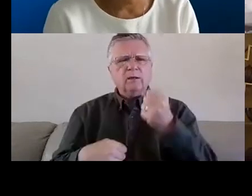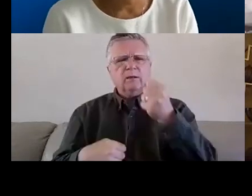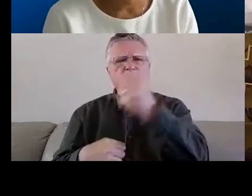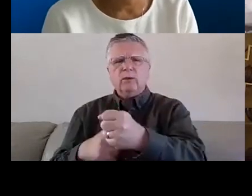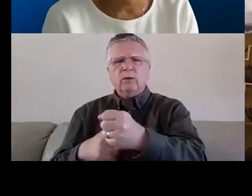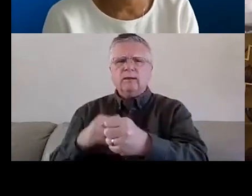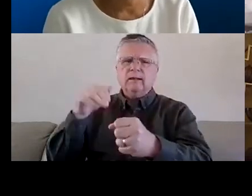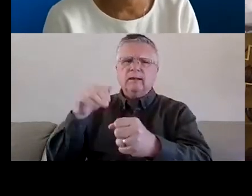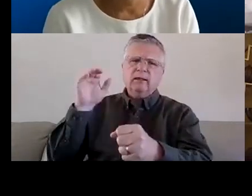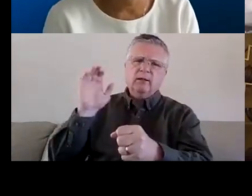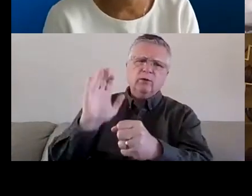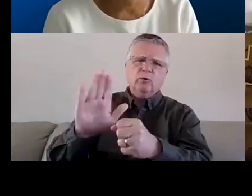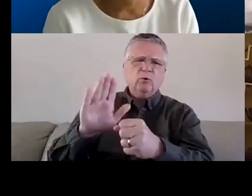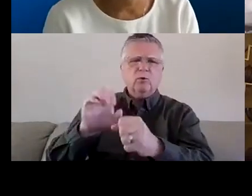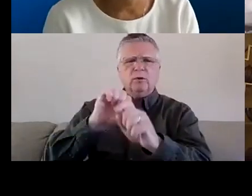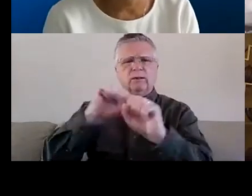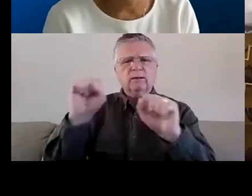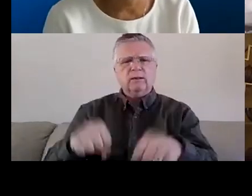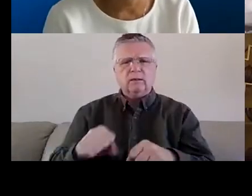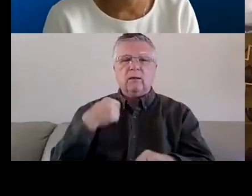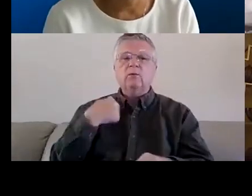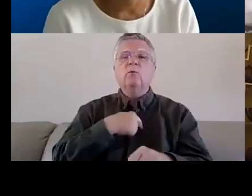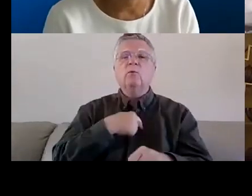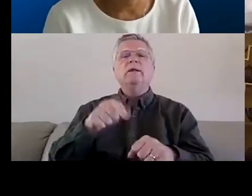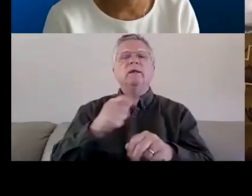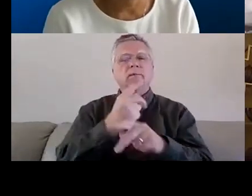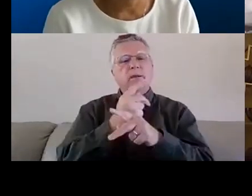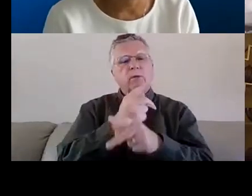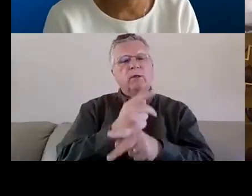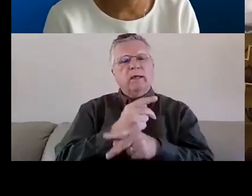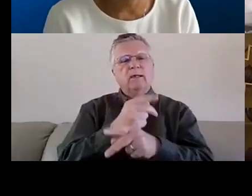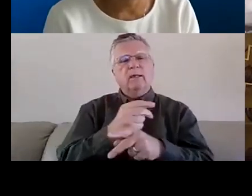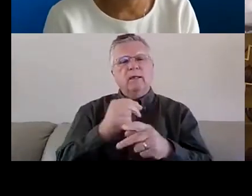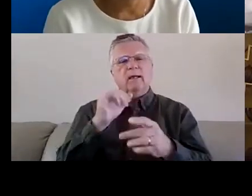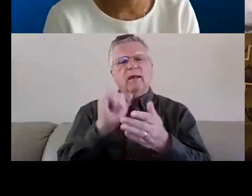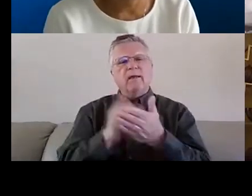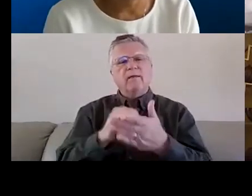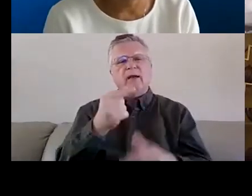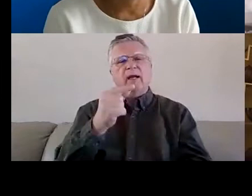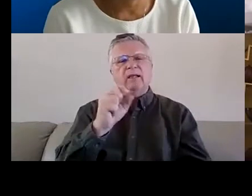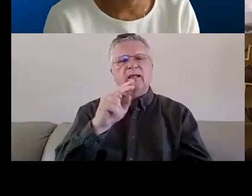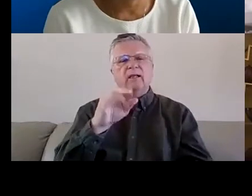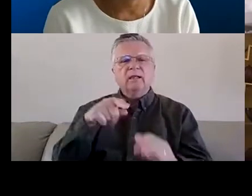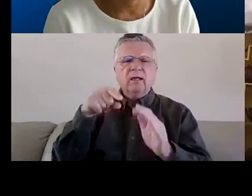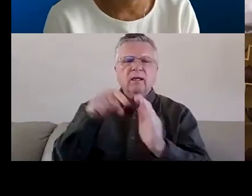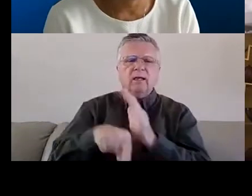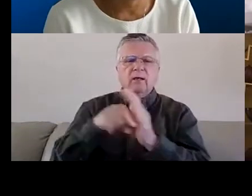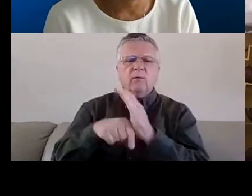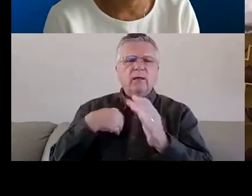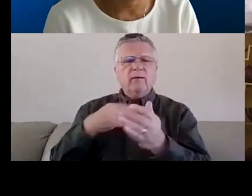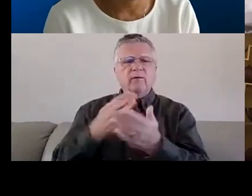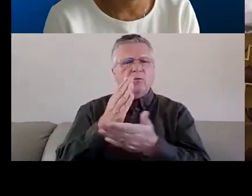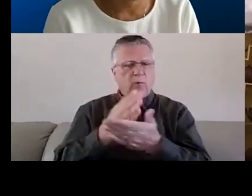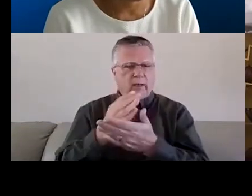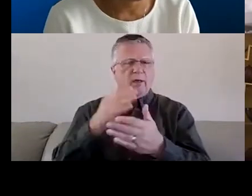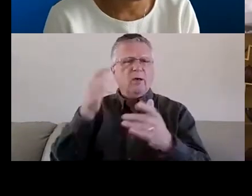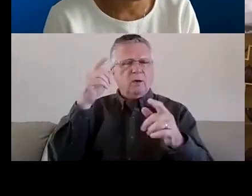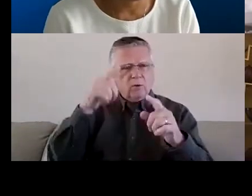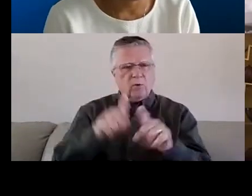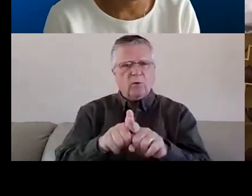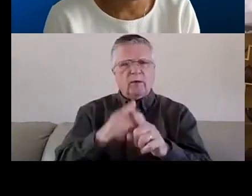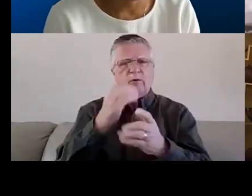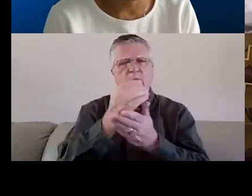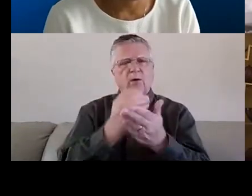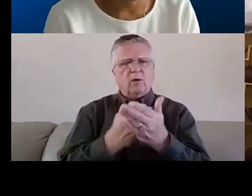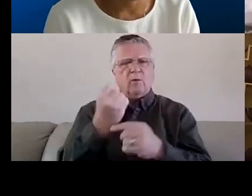system. So we have to be protected against that genocide, and we have a right, as Article 11 states, not to be the object